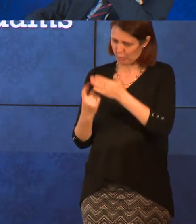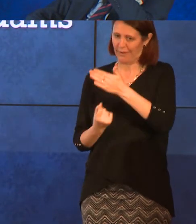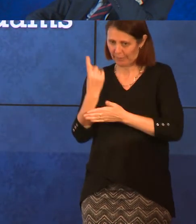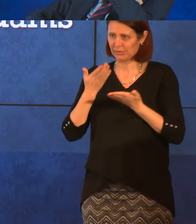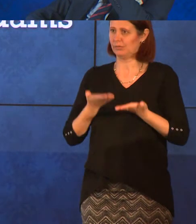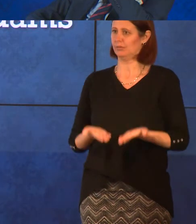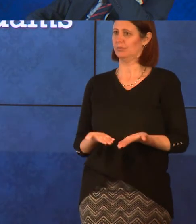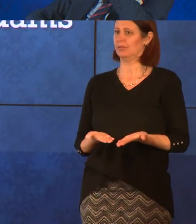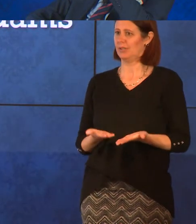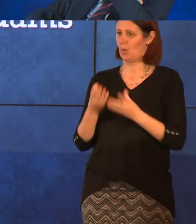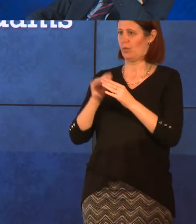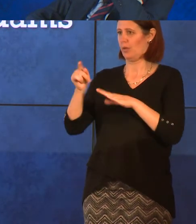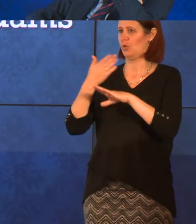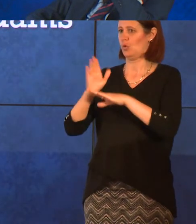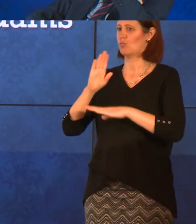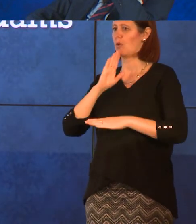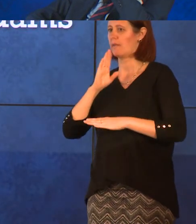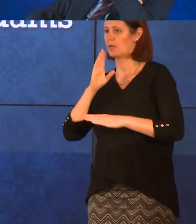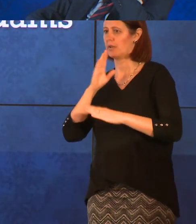privatised regime.